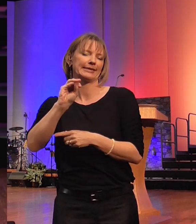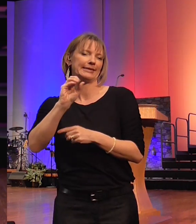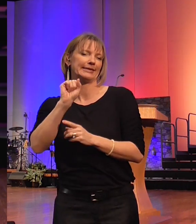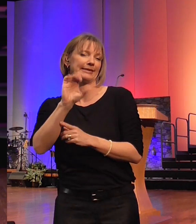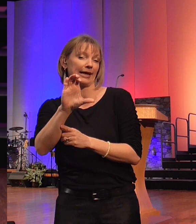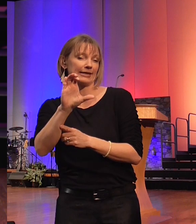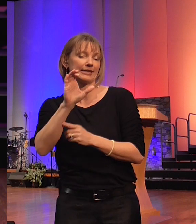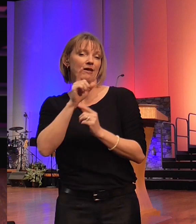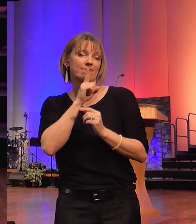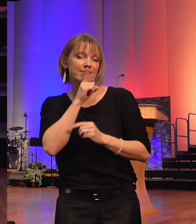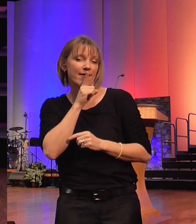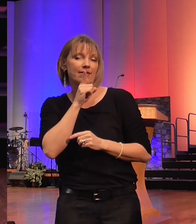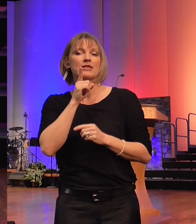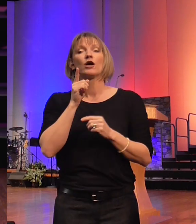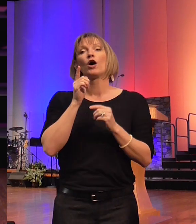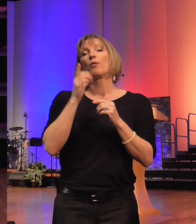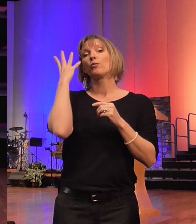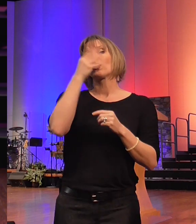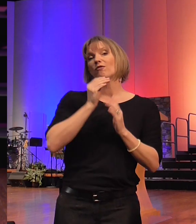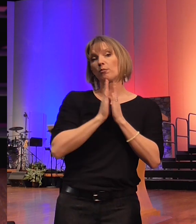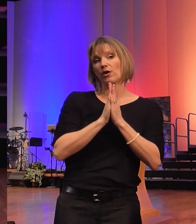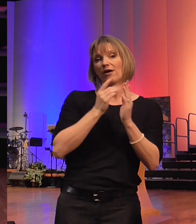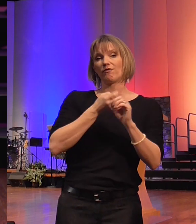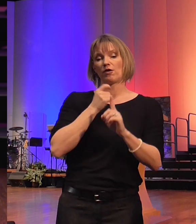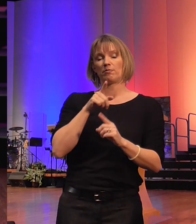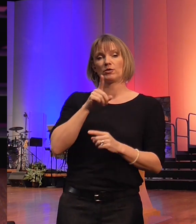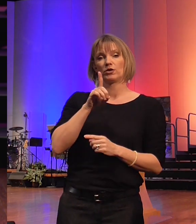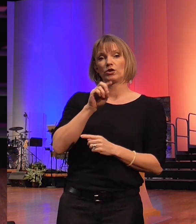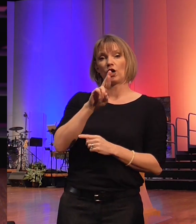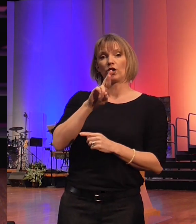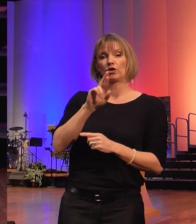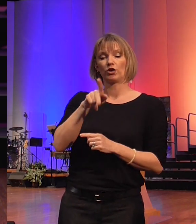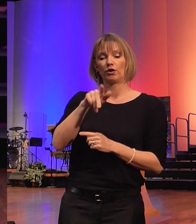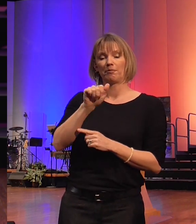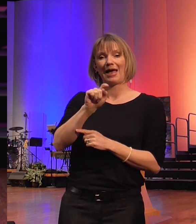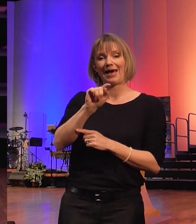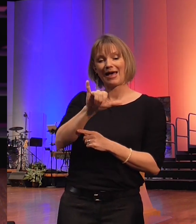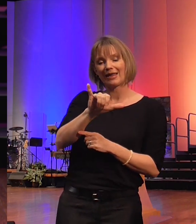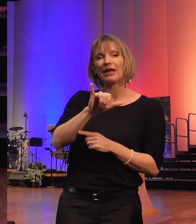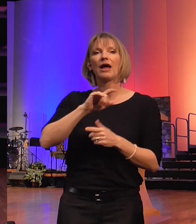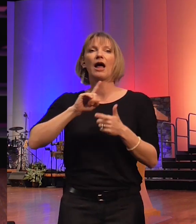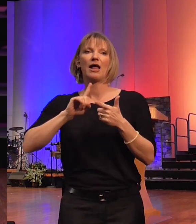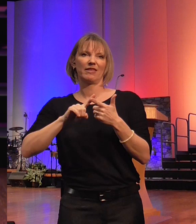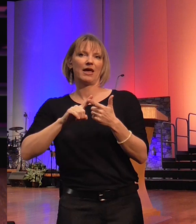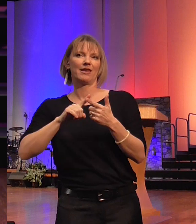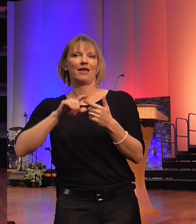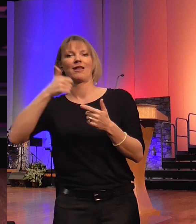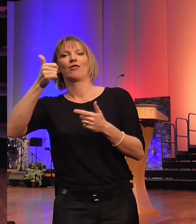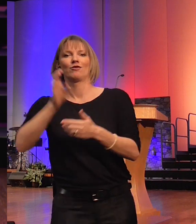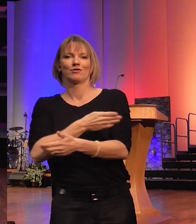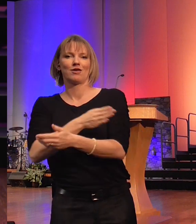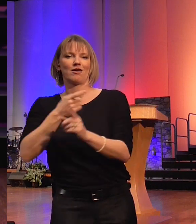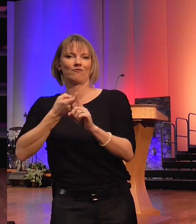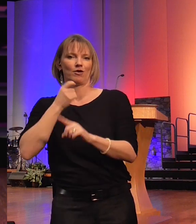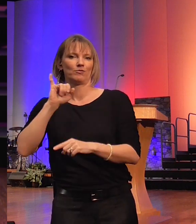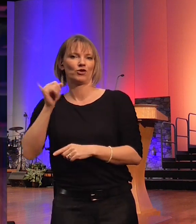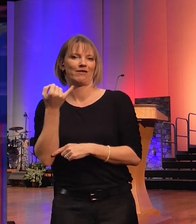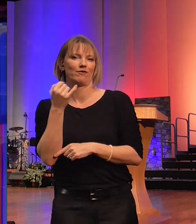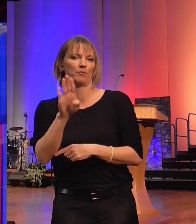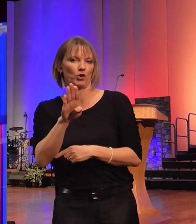a beautiful prayer from our own Dr. Patty Lukenbach, and then it's followed up by a beautiful sharing of song from Jennifer Burnett. Thank